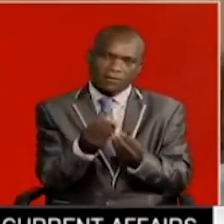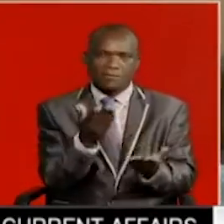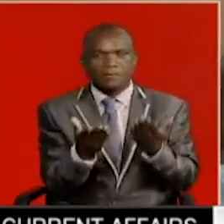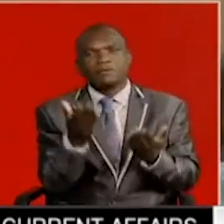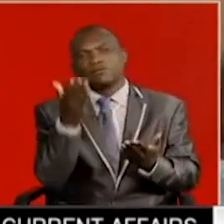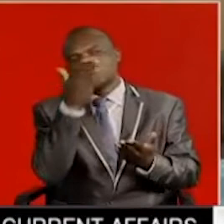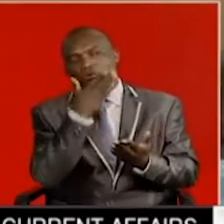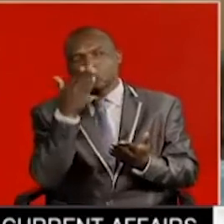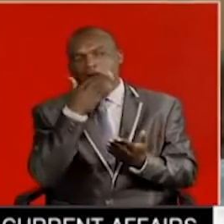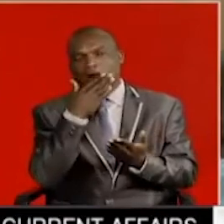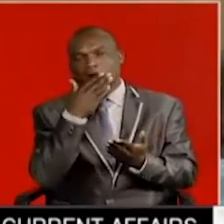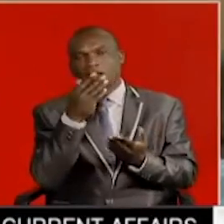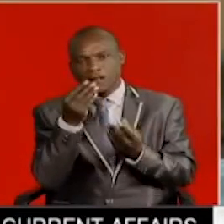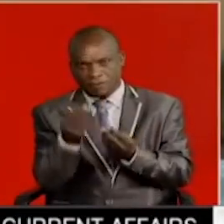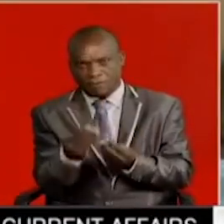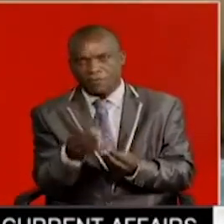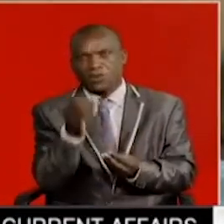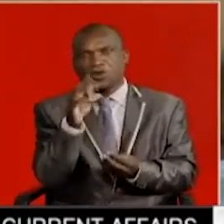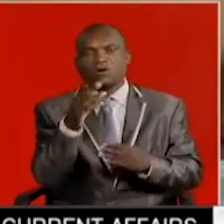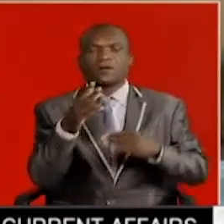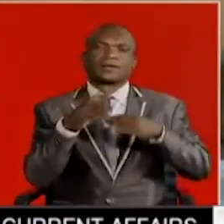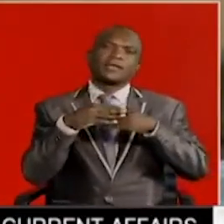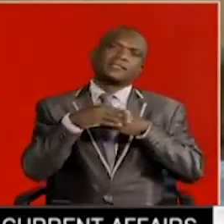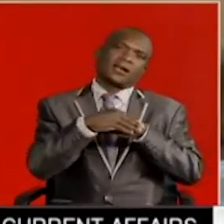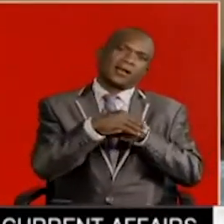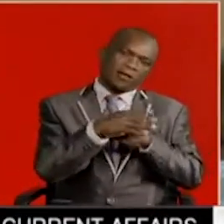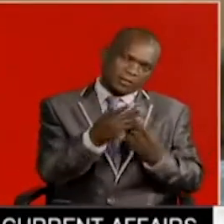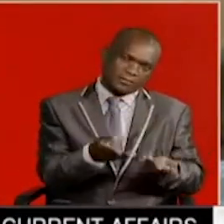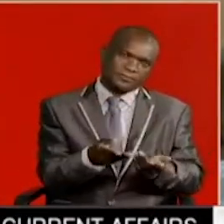diabetes, it might be cancer, it might be,